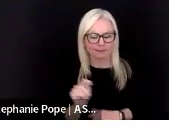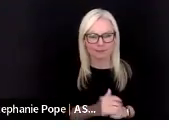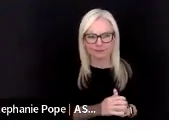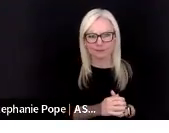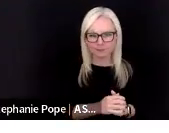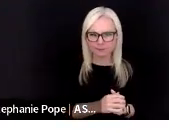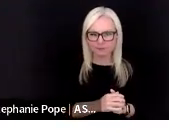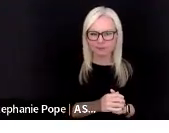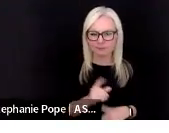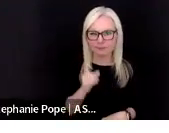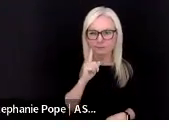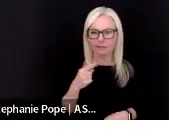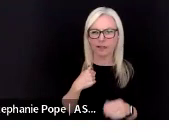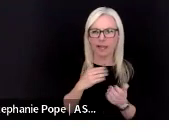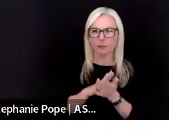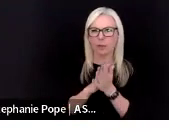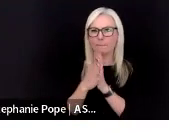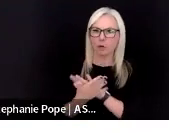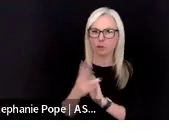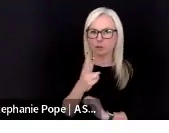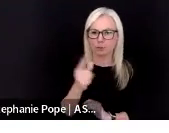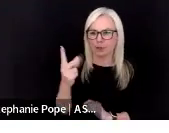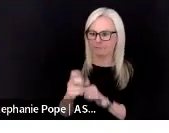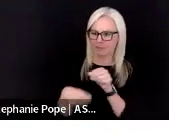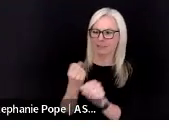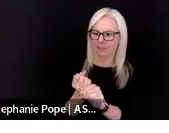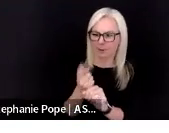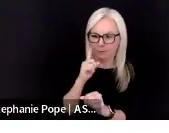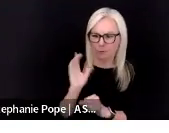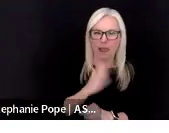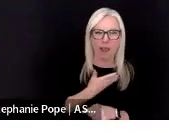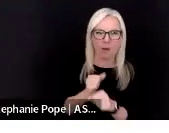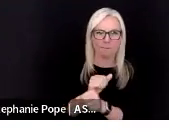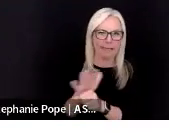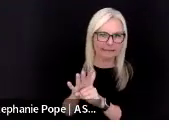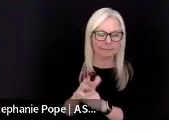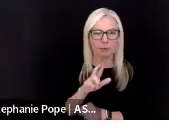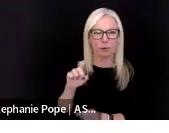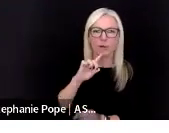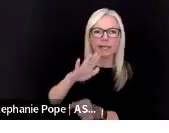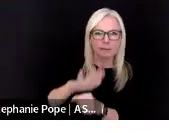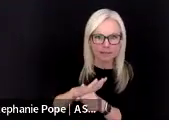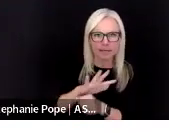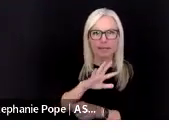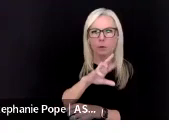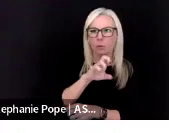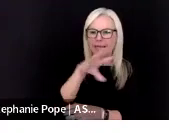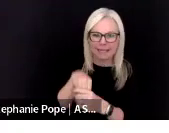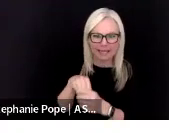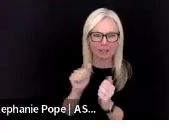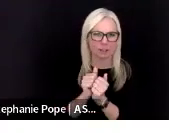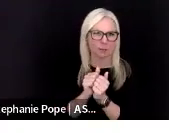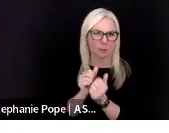As we emerge out of this two and a half years of a global pandemic, we are recommitting and re-engaging with providers.